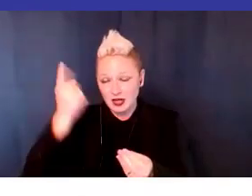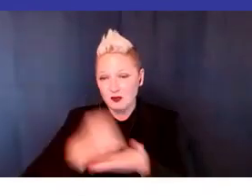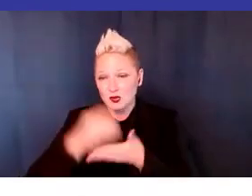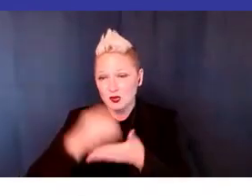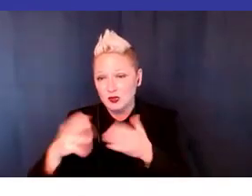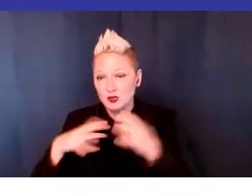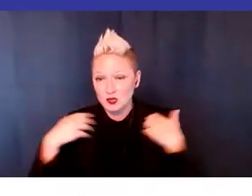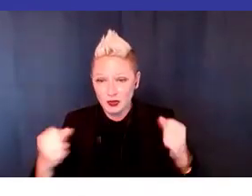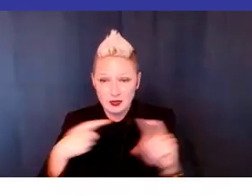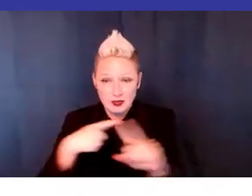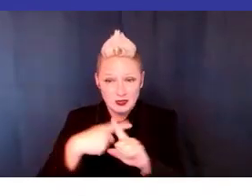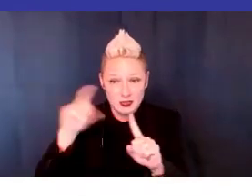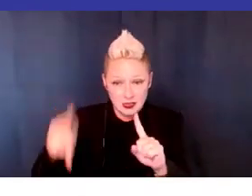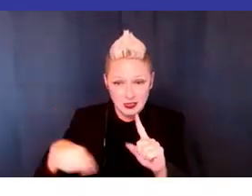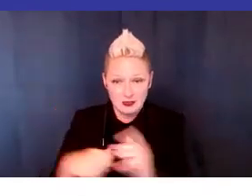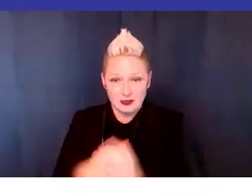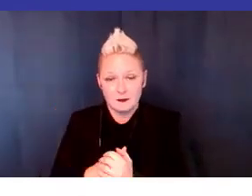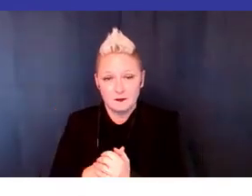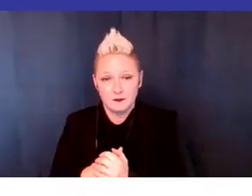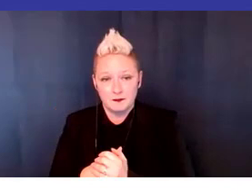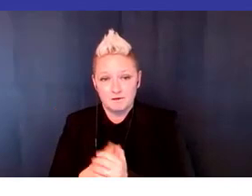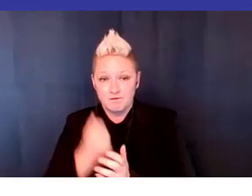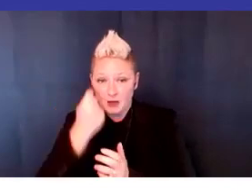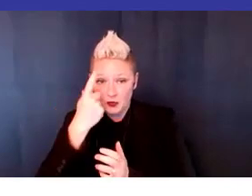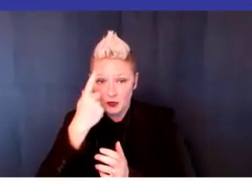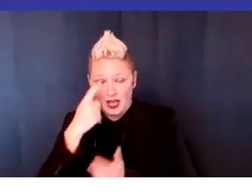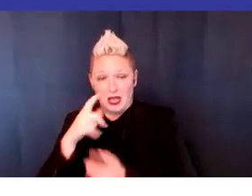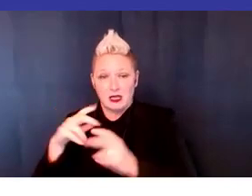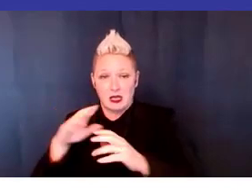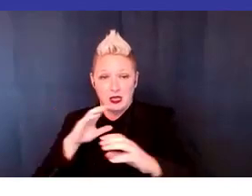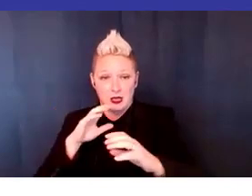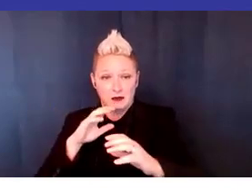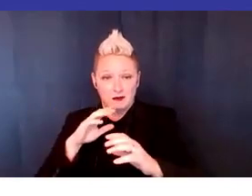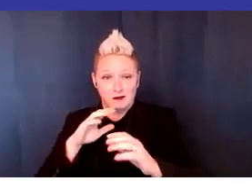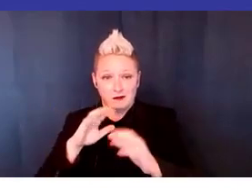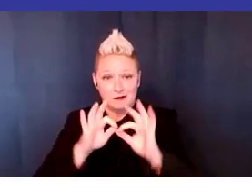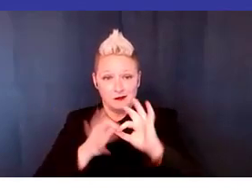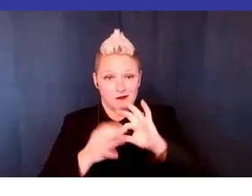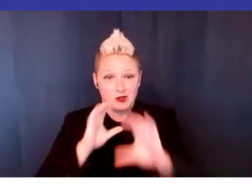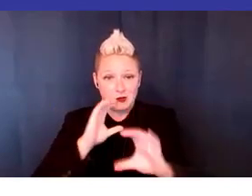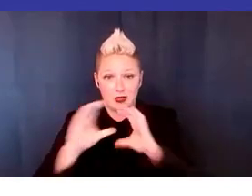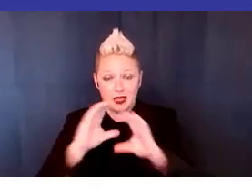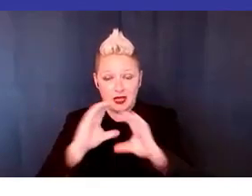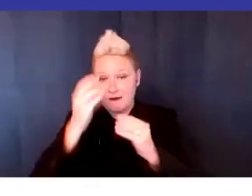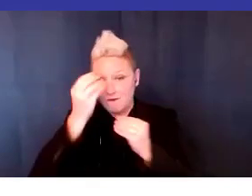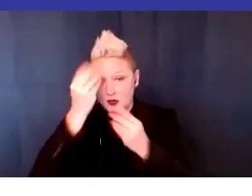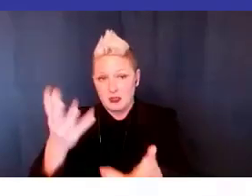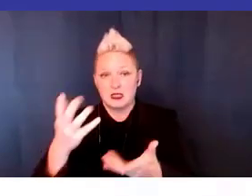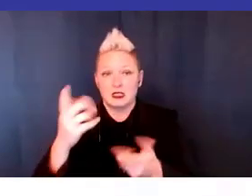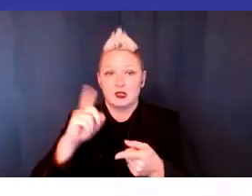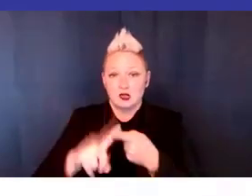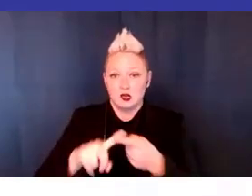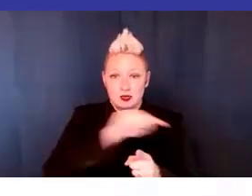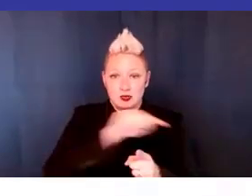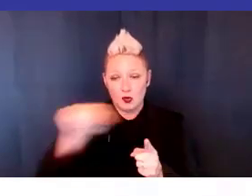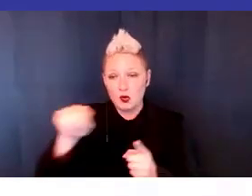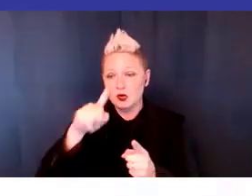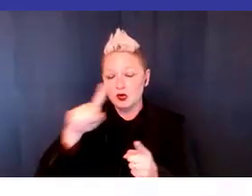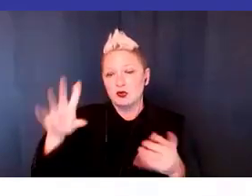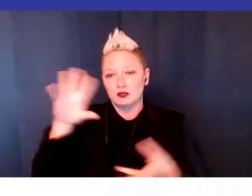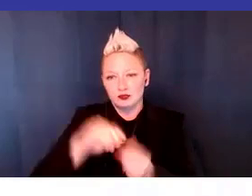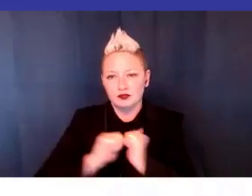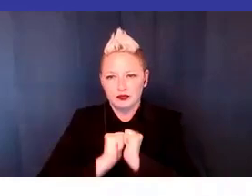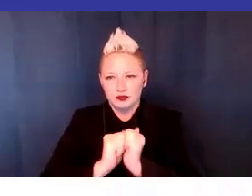needs, interpret and communicate assessment information with stakeholders to collaboratively design and implement educational